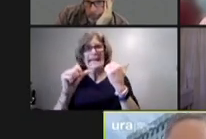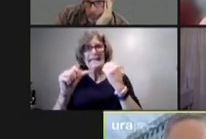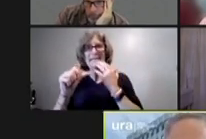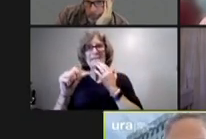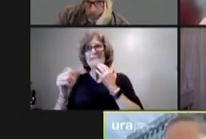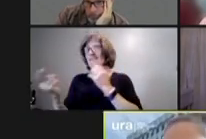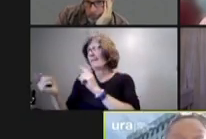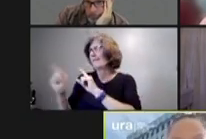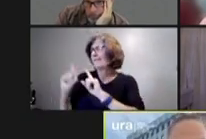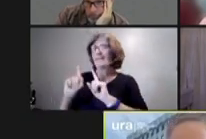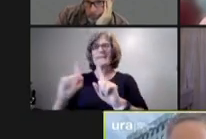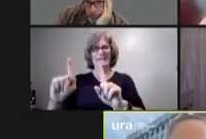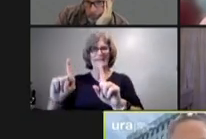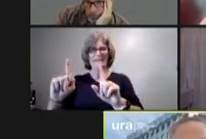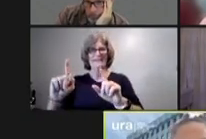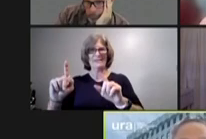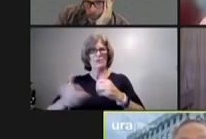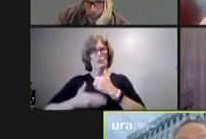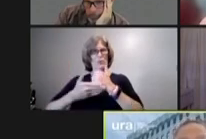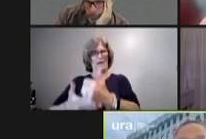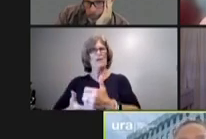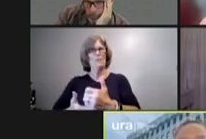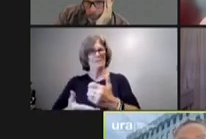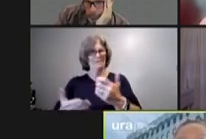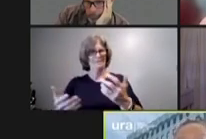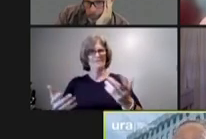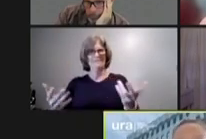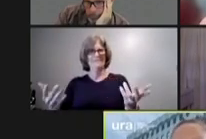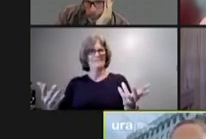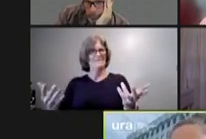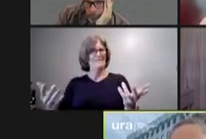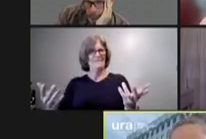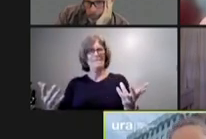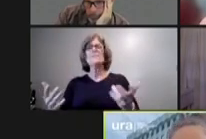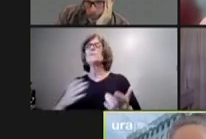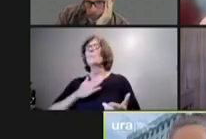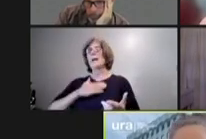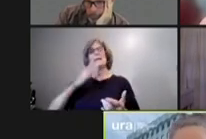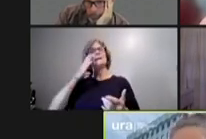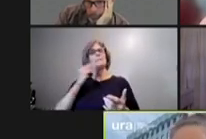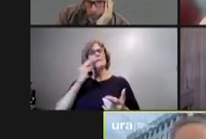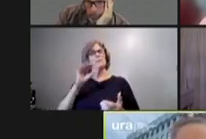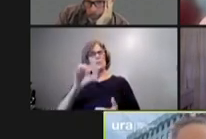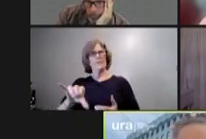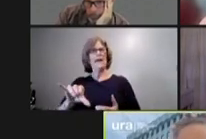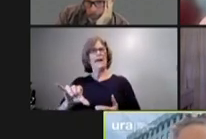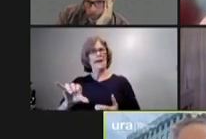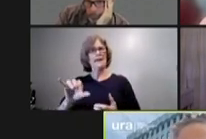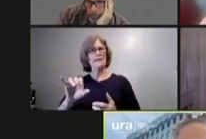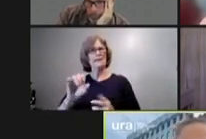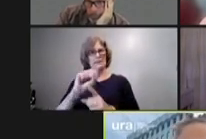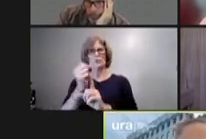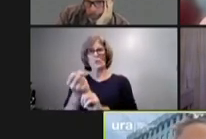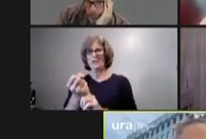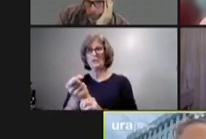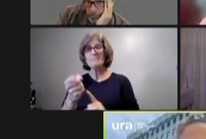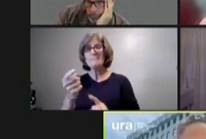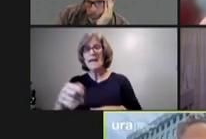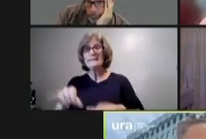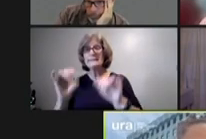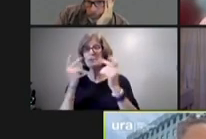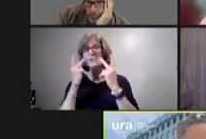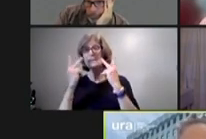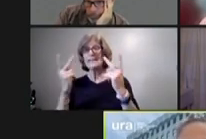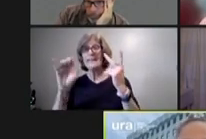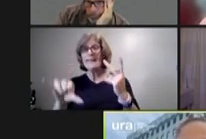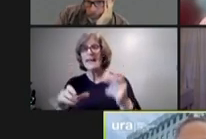you to do whatever your task is. So from experience, and I, you know, you can still kind of see this today with folks who are just trying to